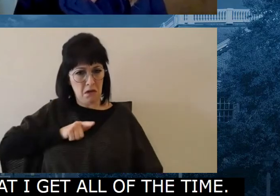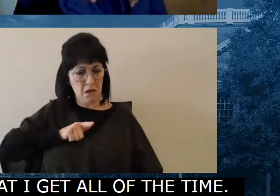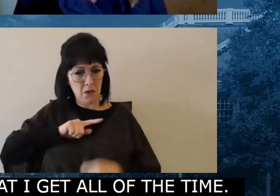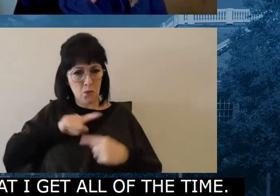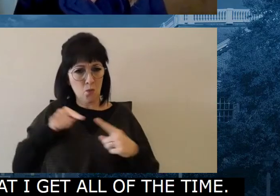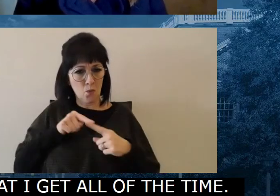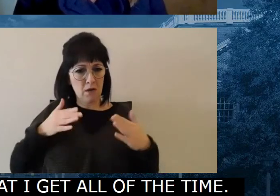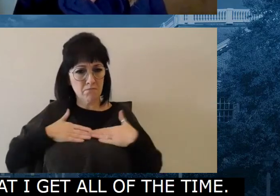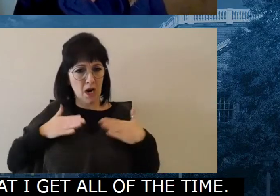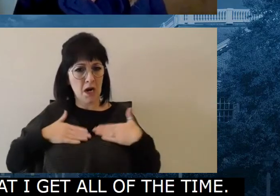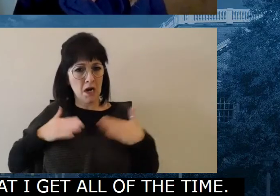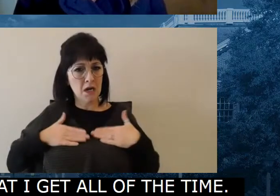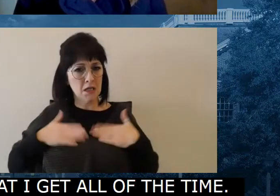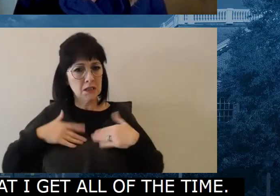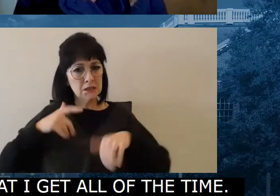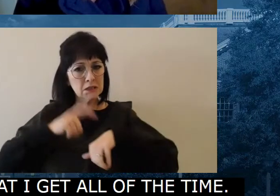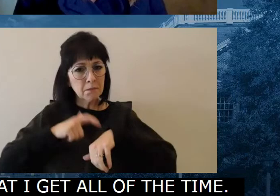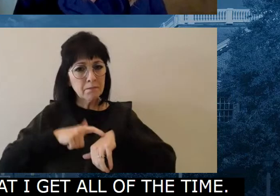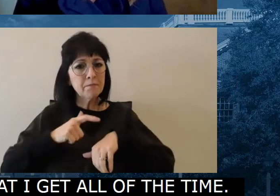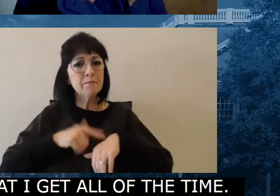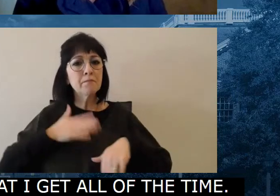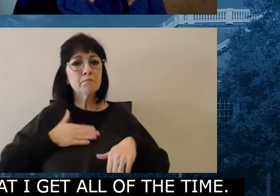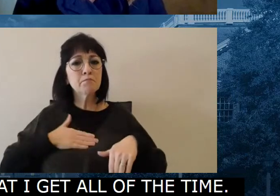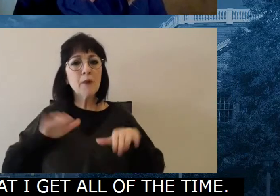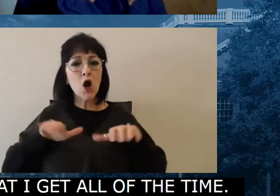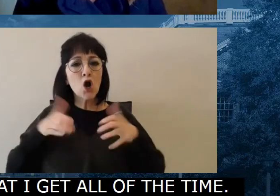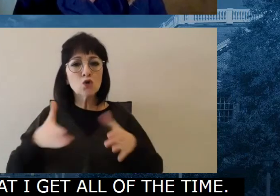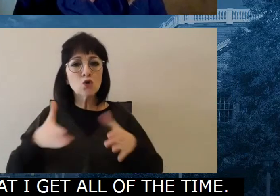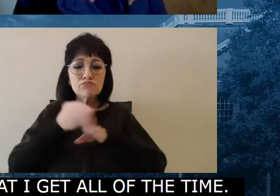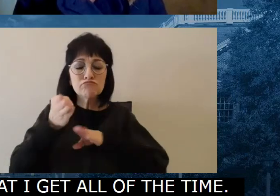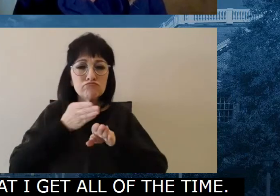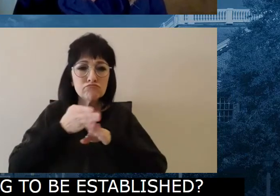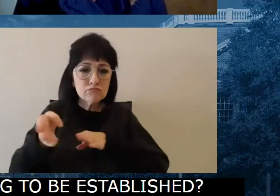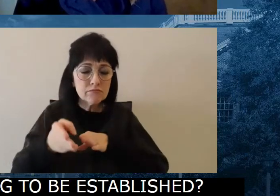federal ethics panel, the state panel, thinking about